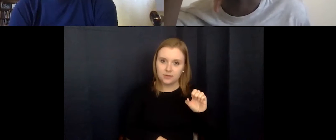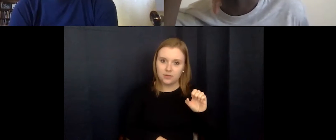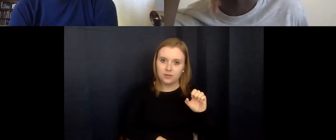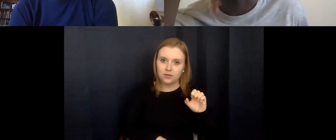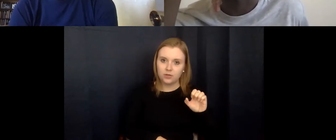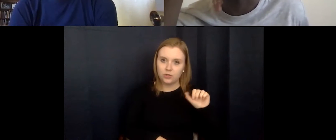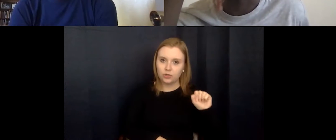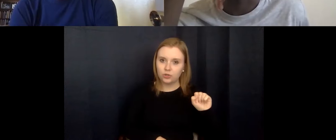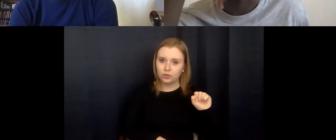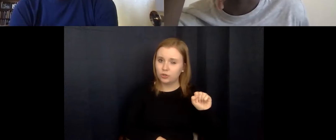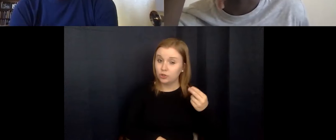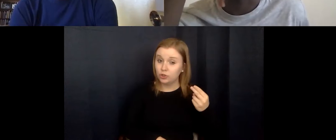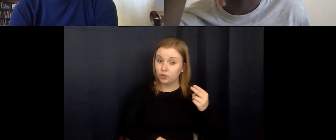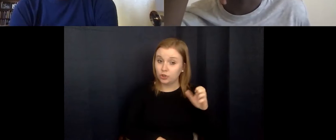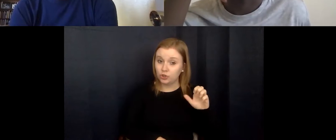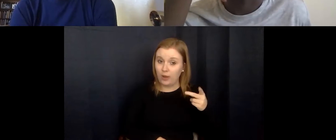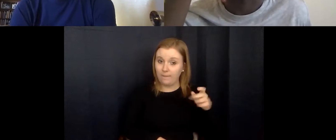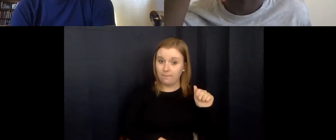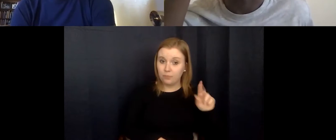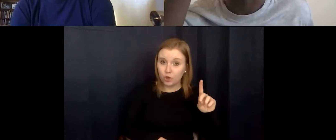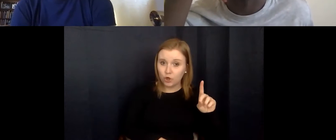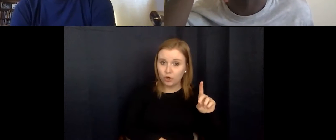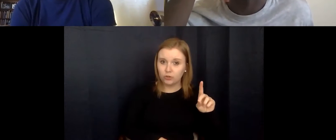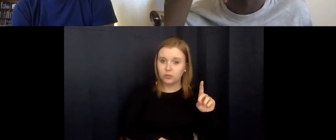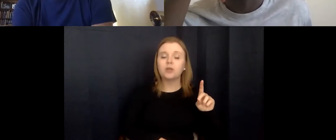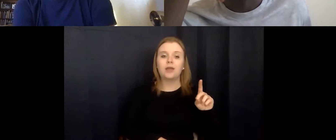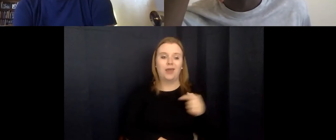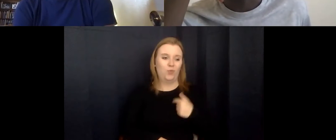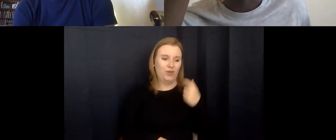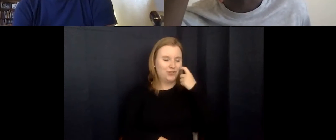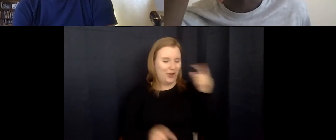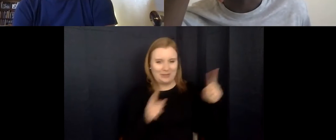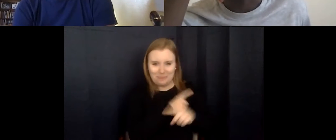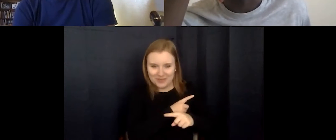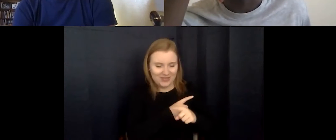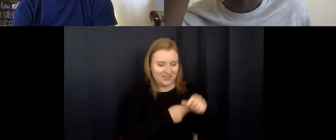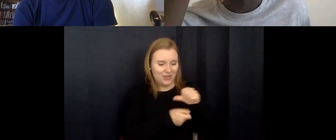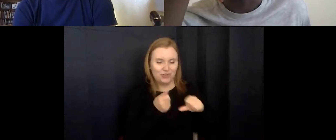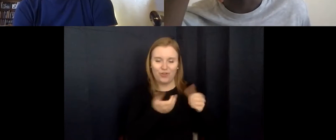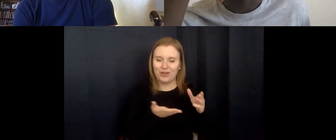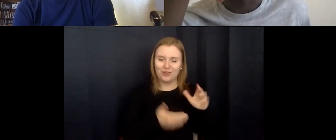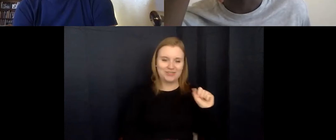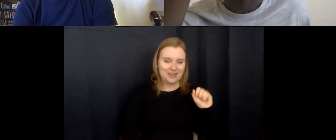Shepherd, and we just missed each other here in San Francisco. We sure did.